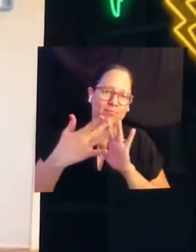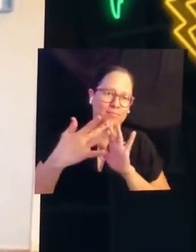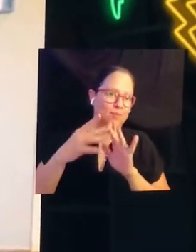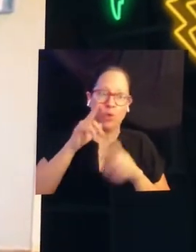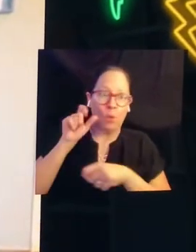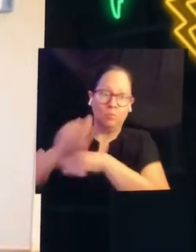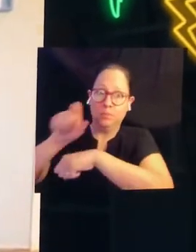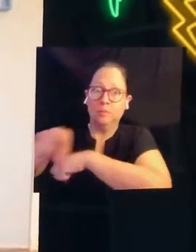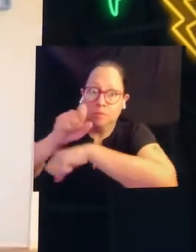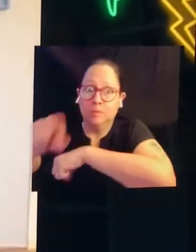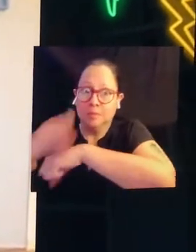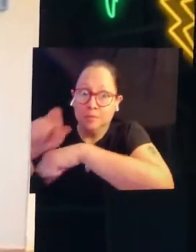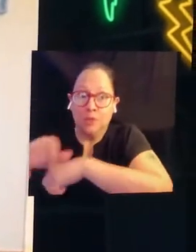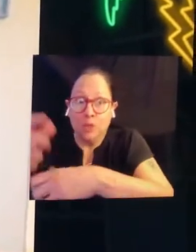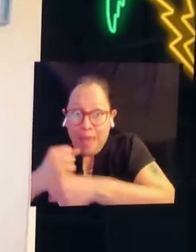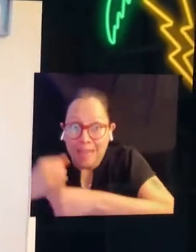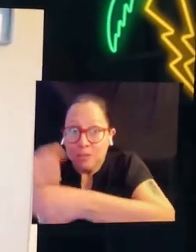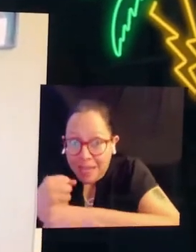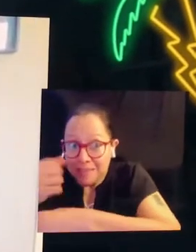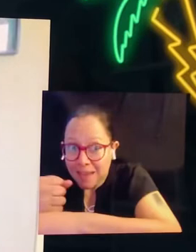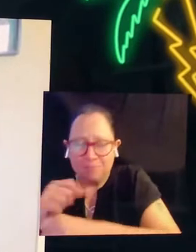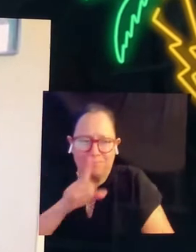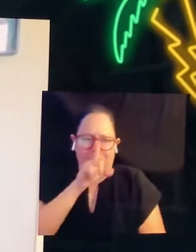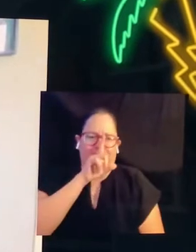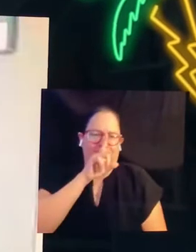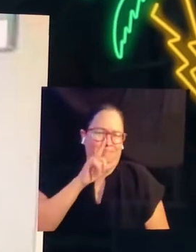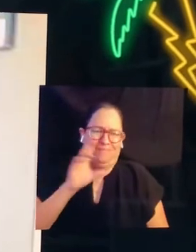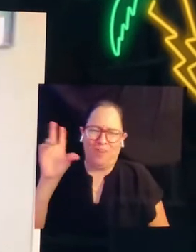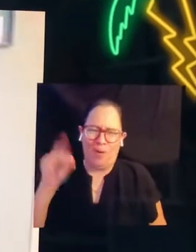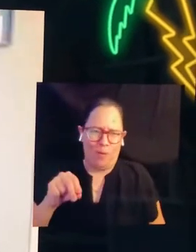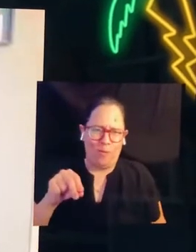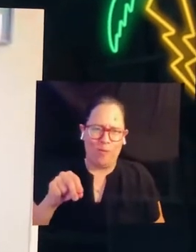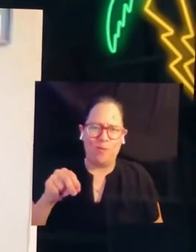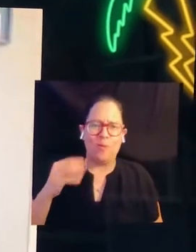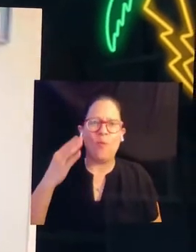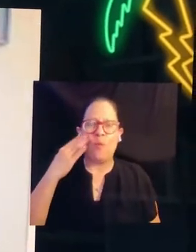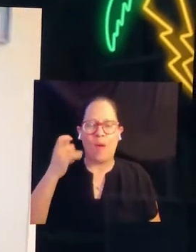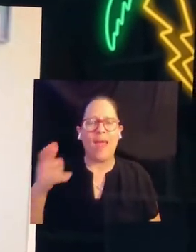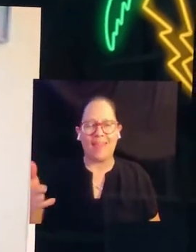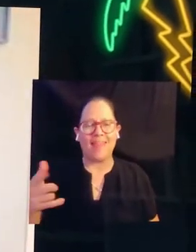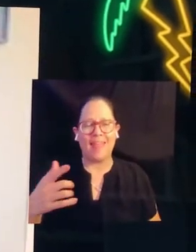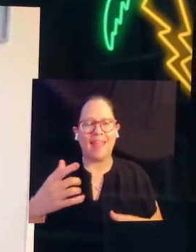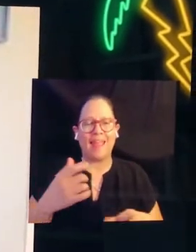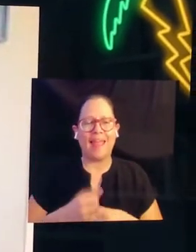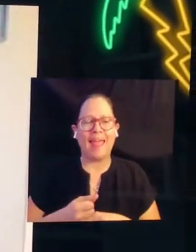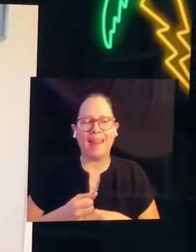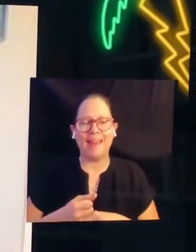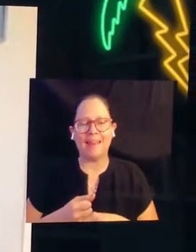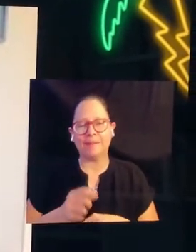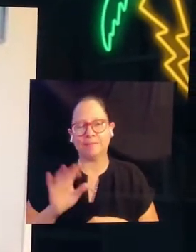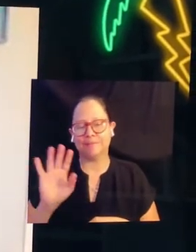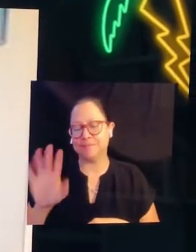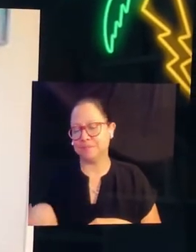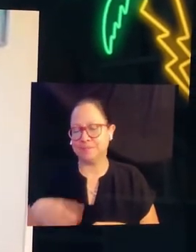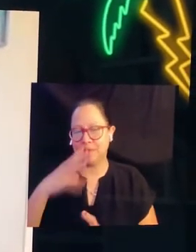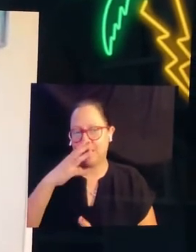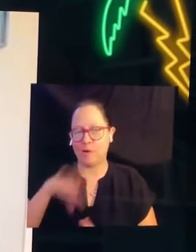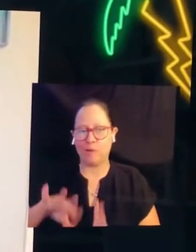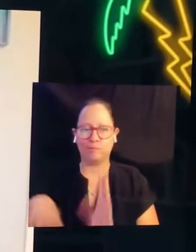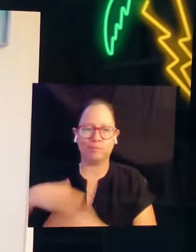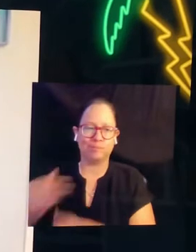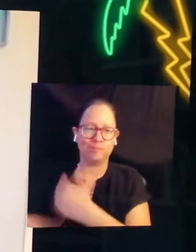about, did you get it, did you get it, did you get it? Because they more than likely get it, unless you get a bounce back of a wrong email,